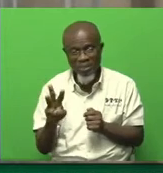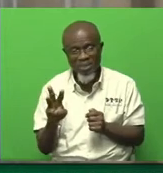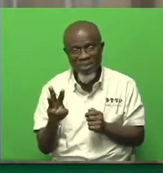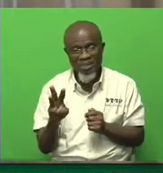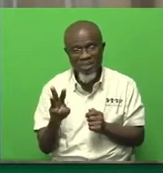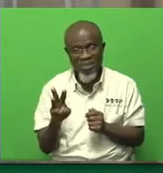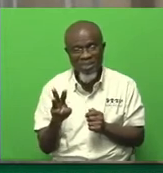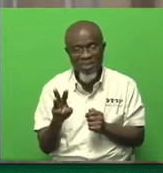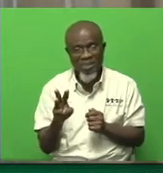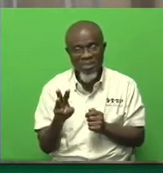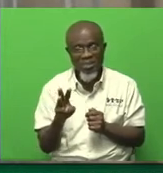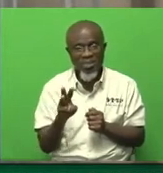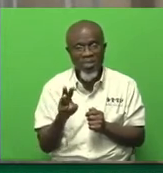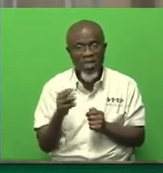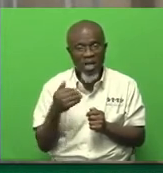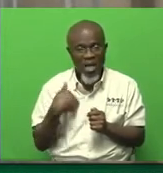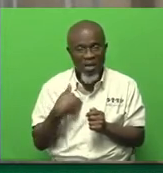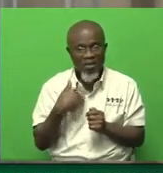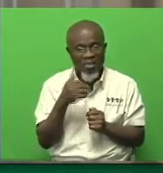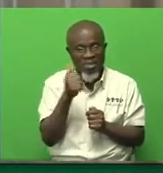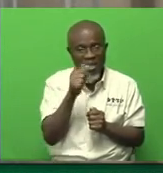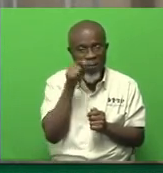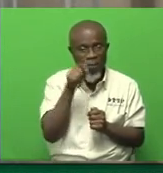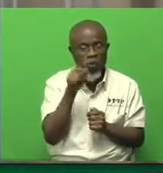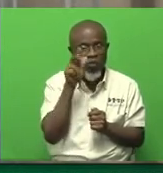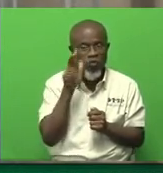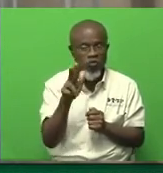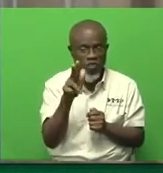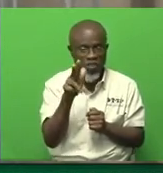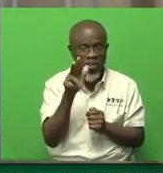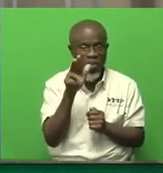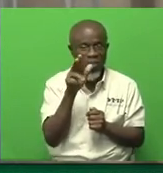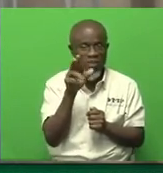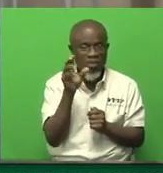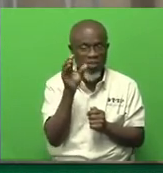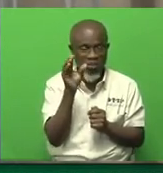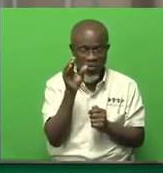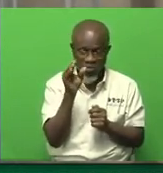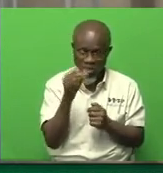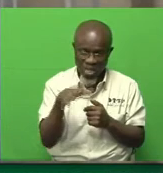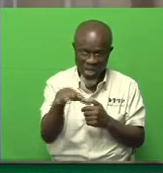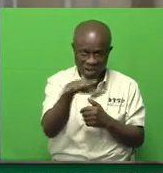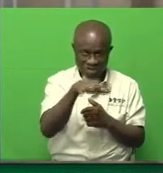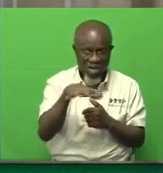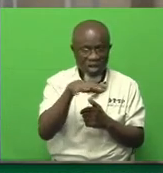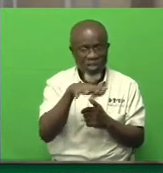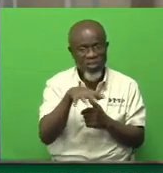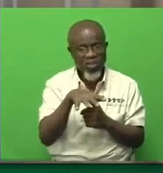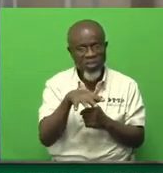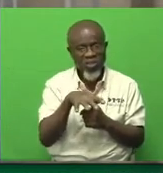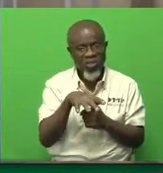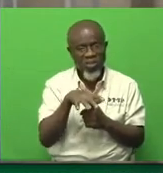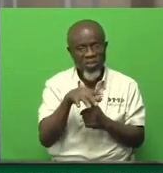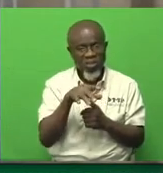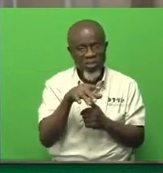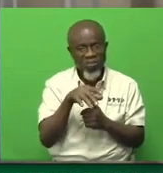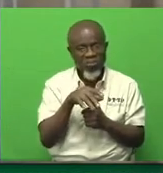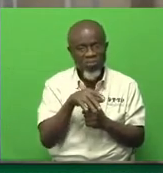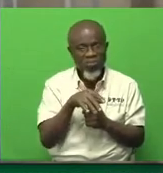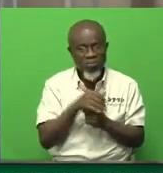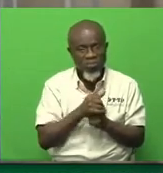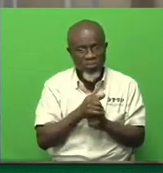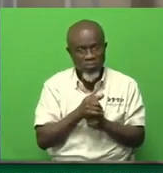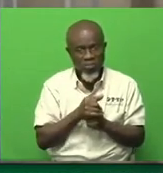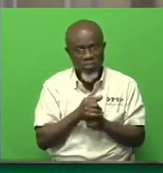know that San Fernando West which has 10.3 square kilometers with good roads and drainage and lights and little